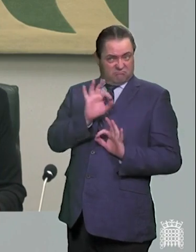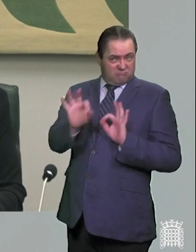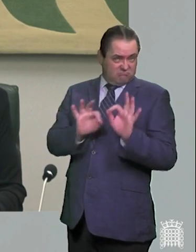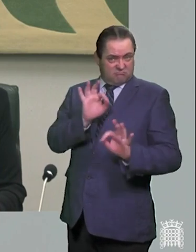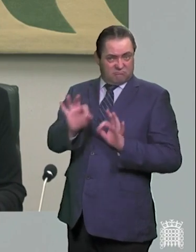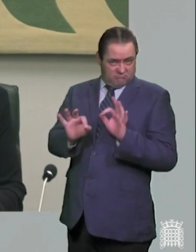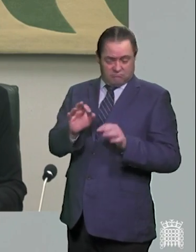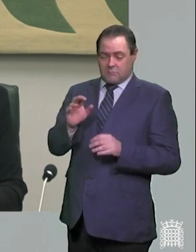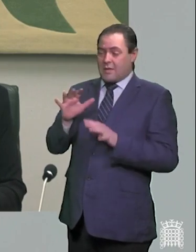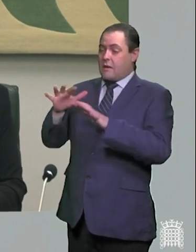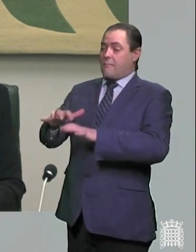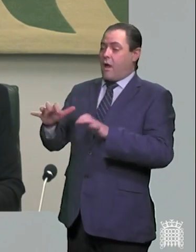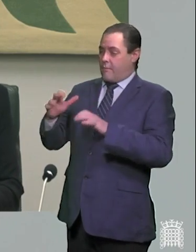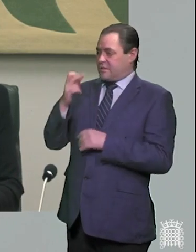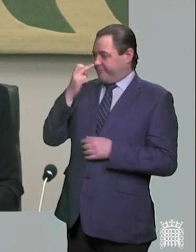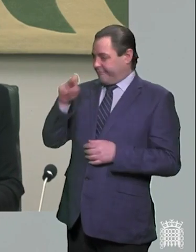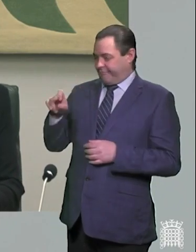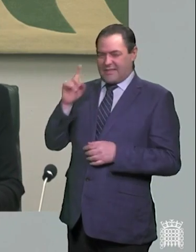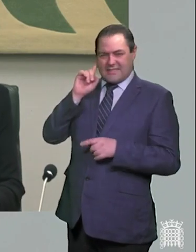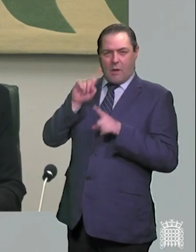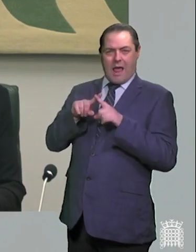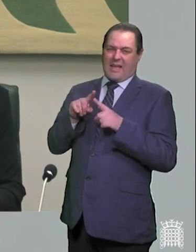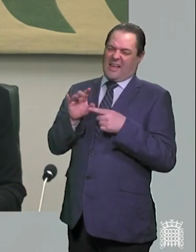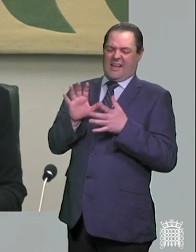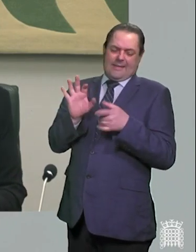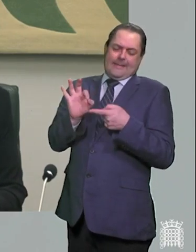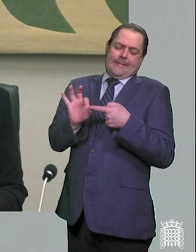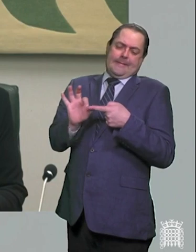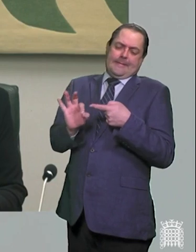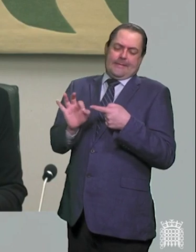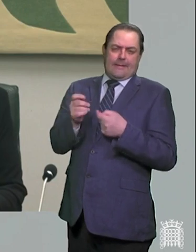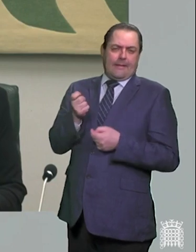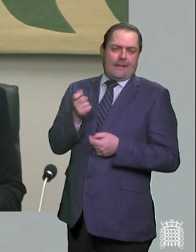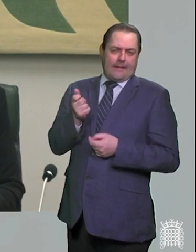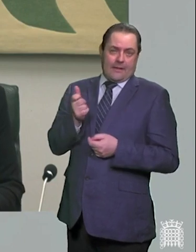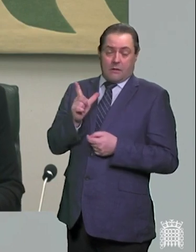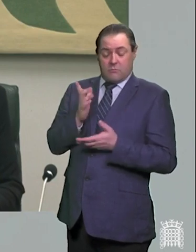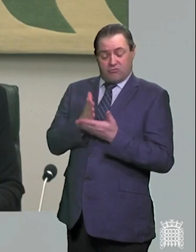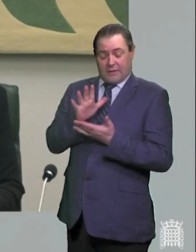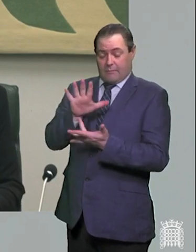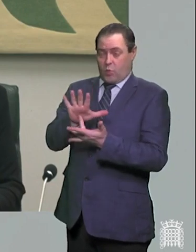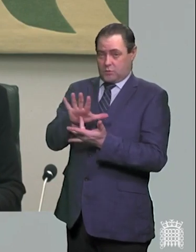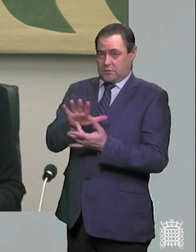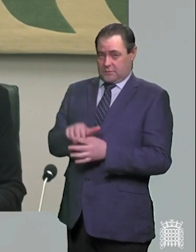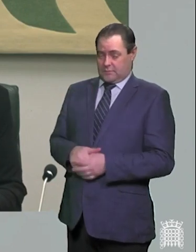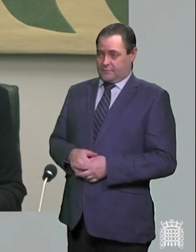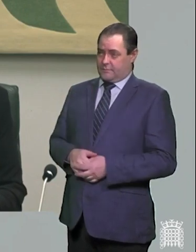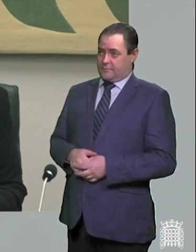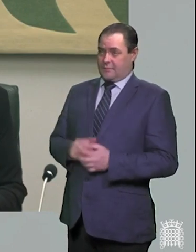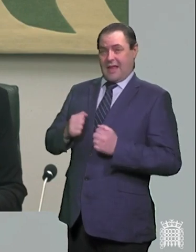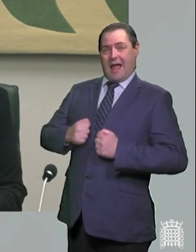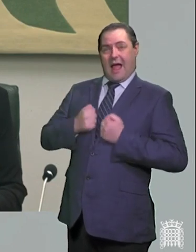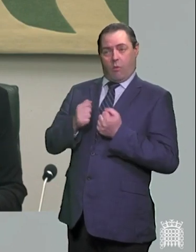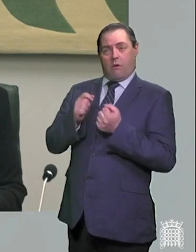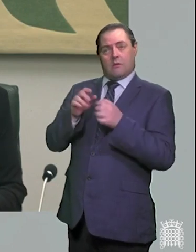Misleading the House might sound like a technical issue, but it is a matter of great importance. Our